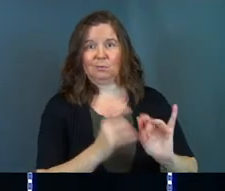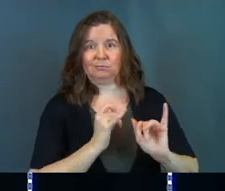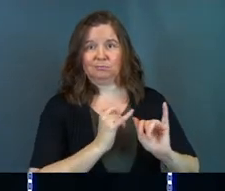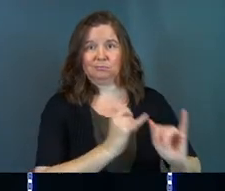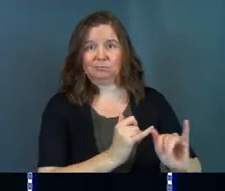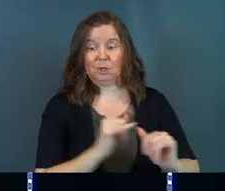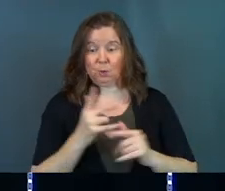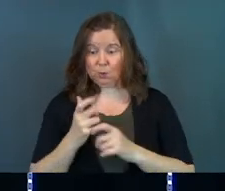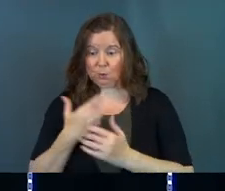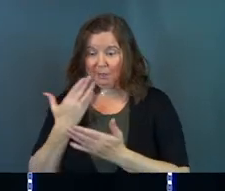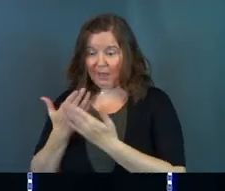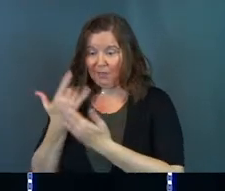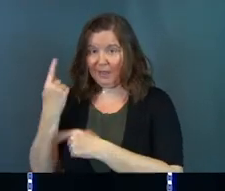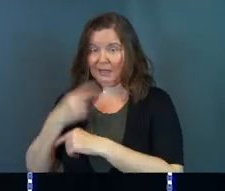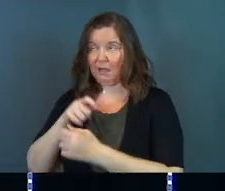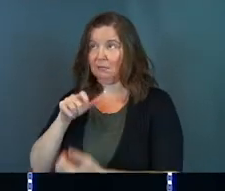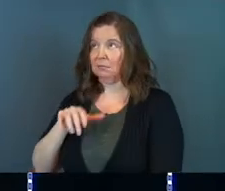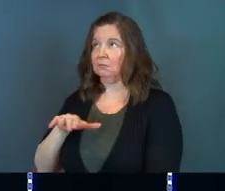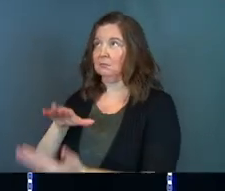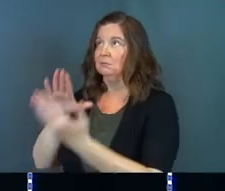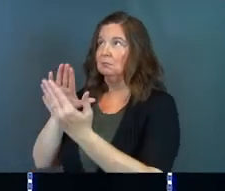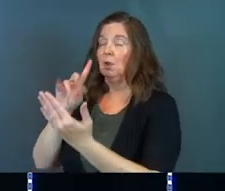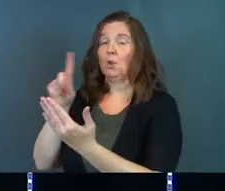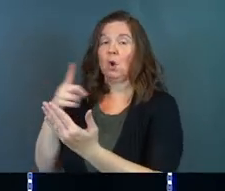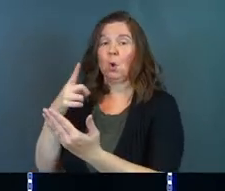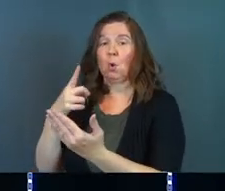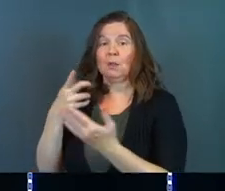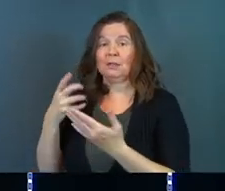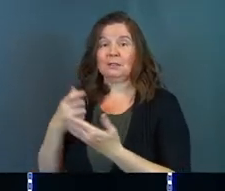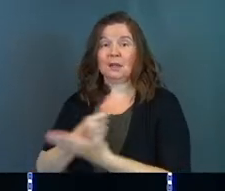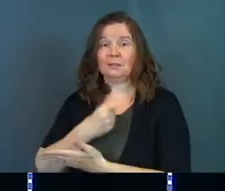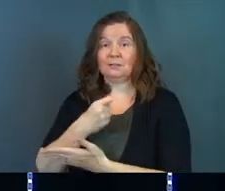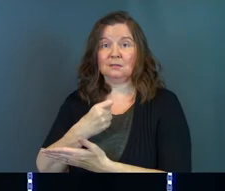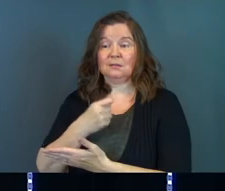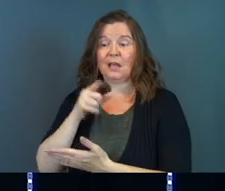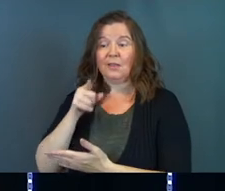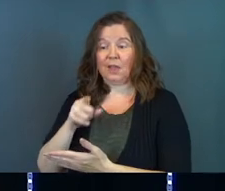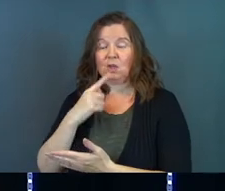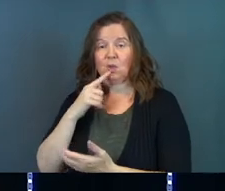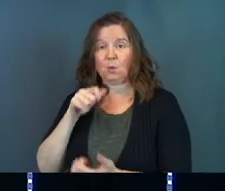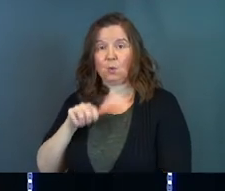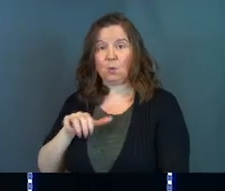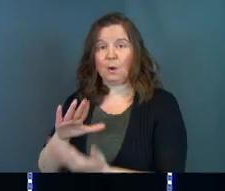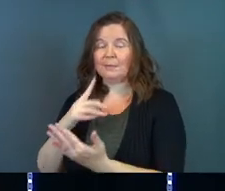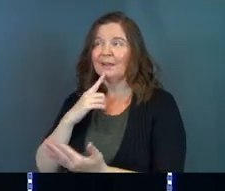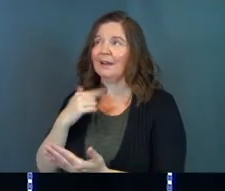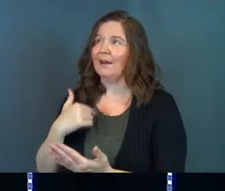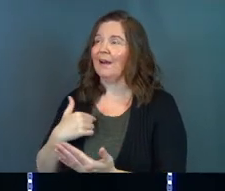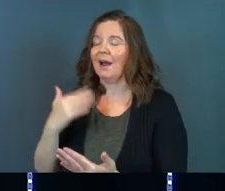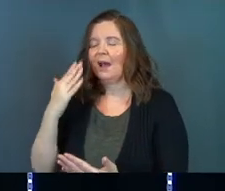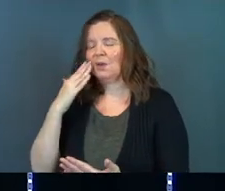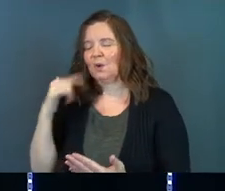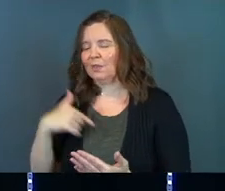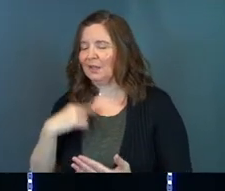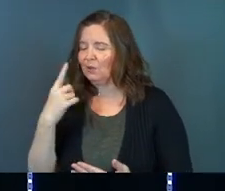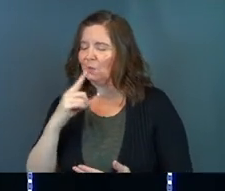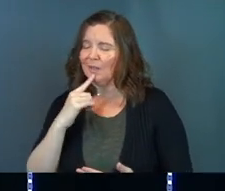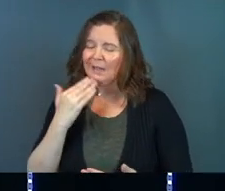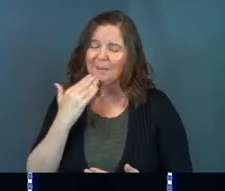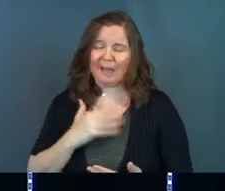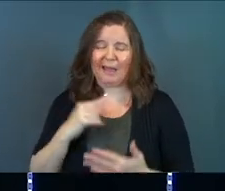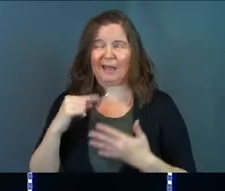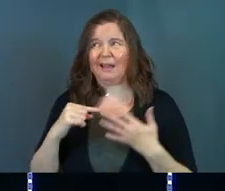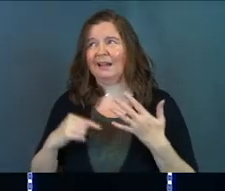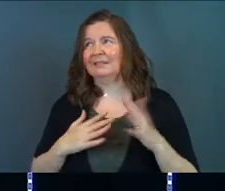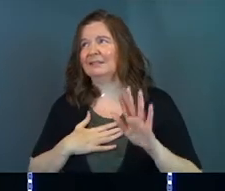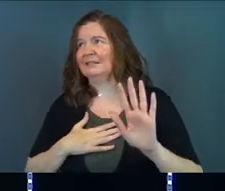Because when you get there that day, your only shot is that you would walk up and say, I know this looks really